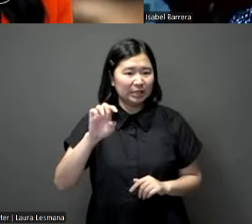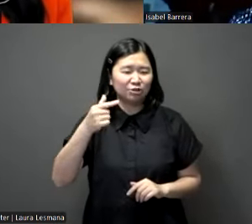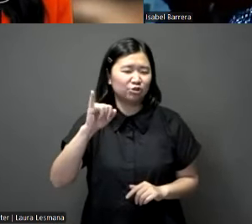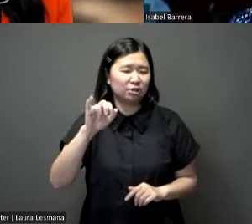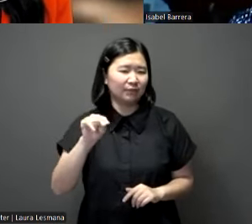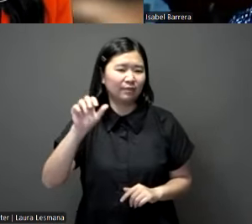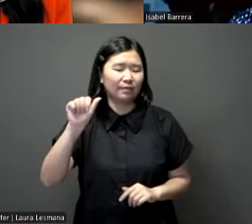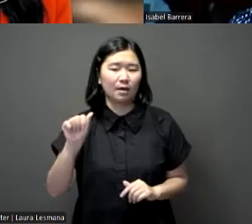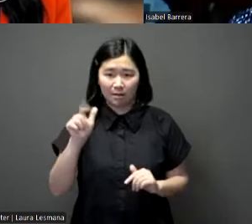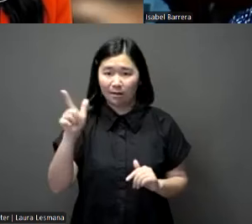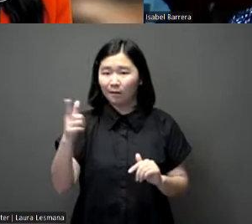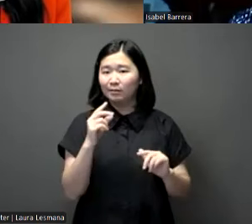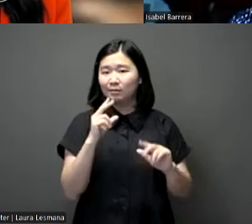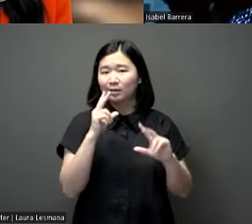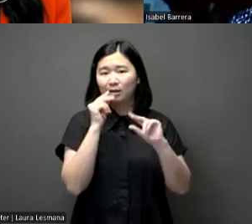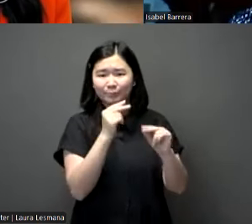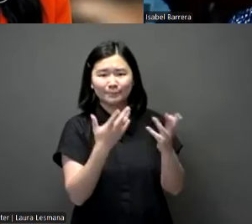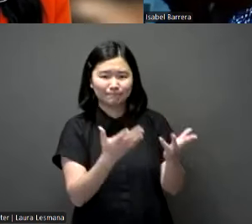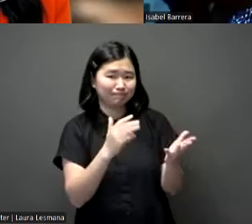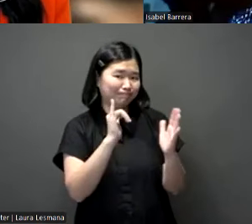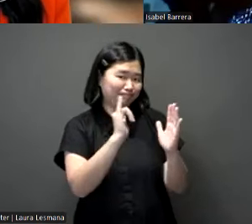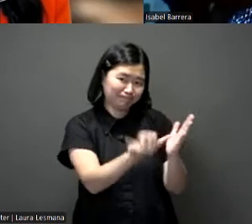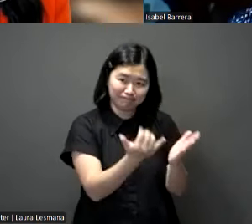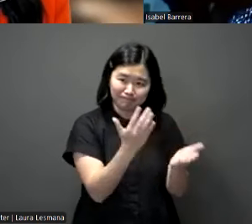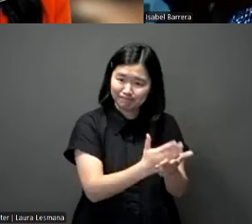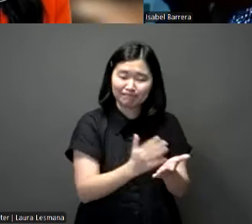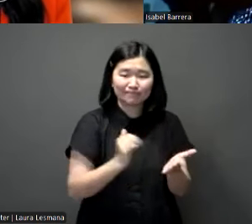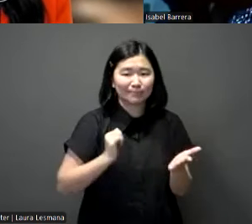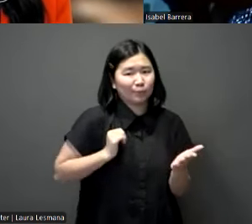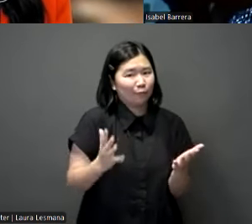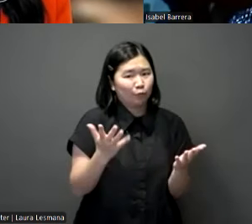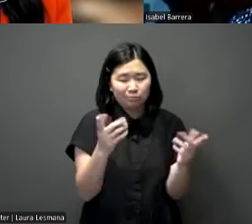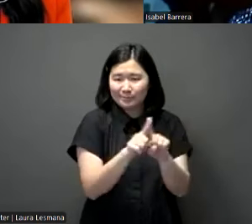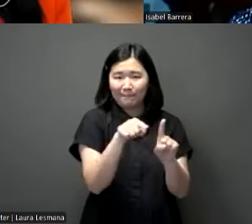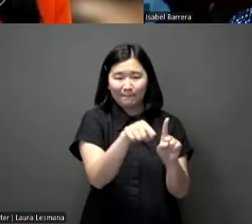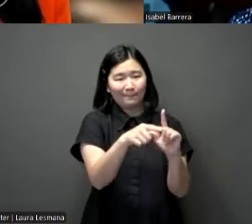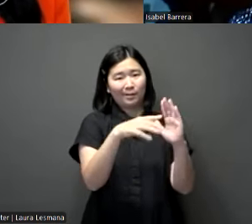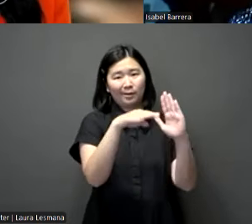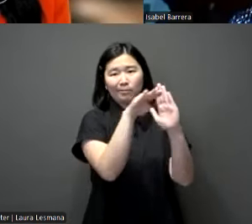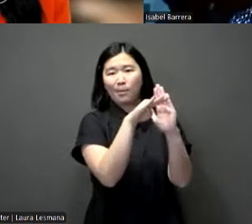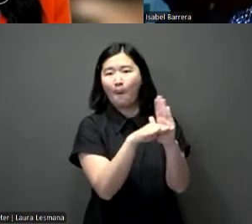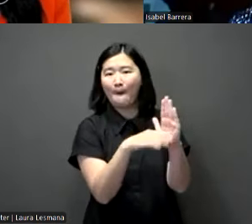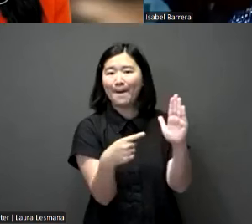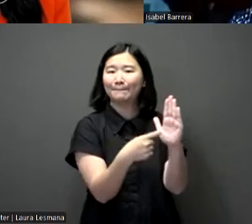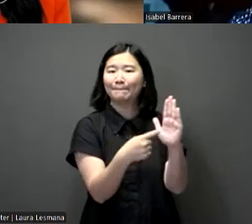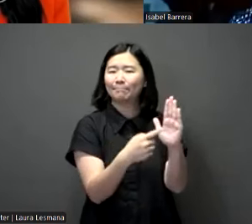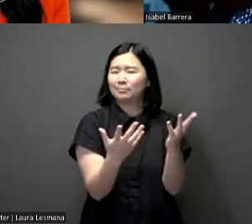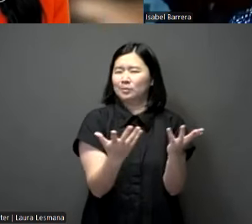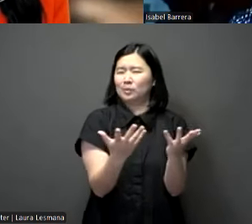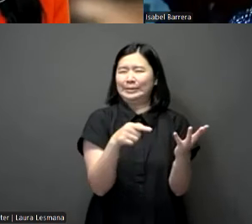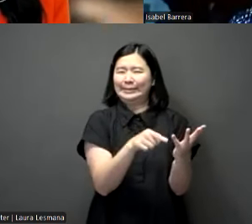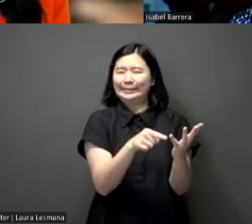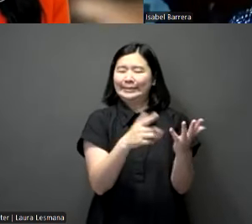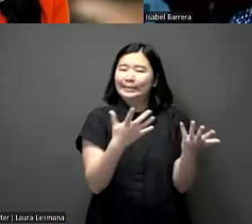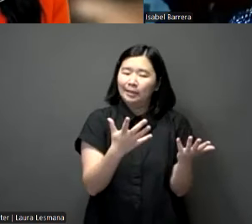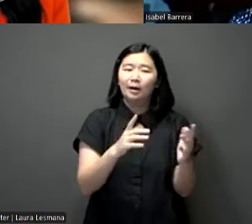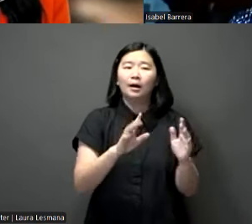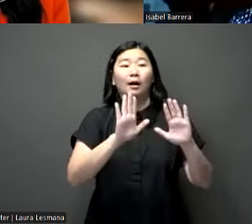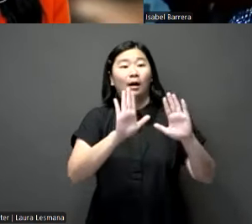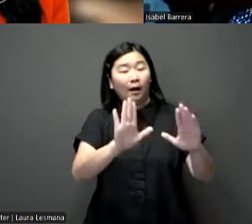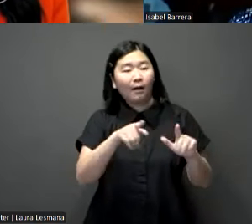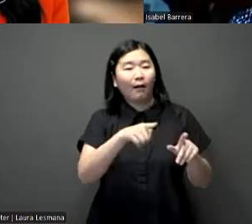the international perspective. Yet, if we see this with the equity,